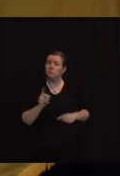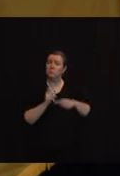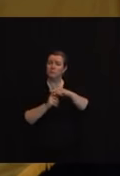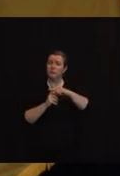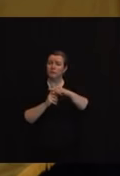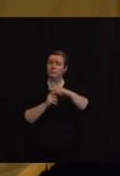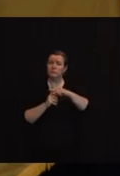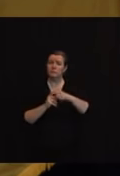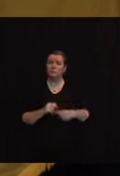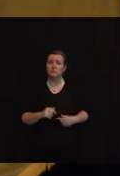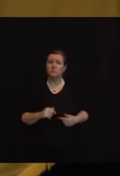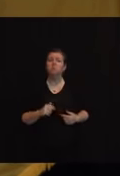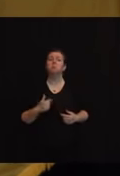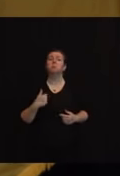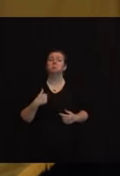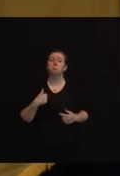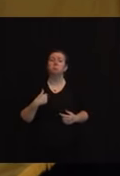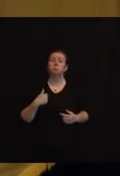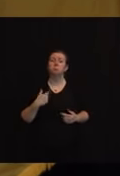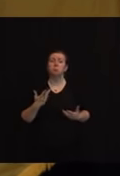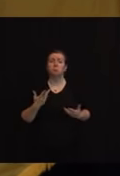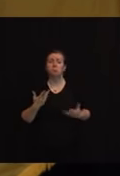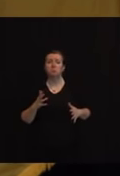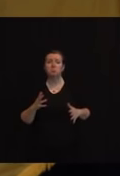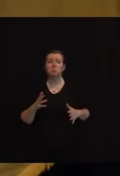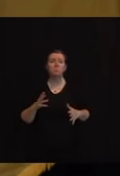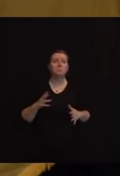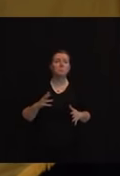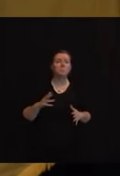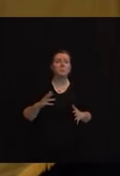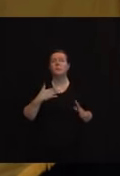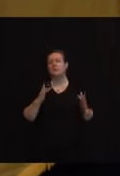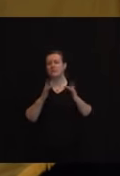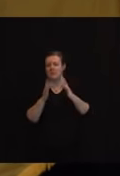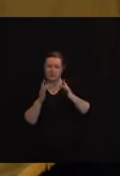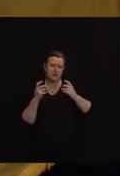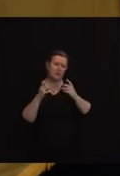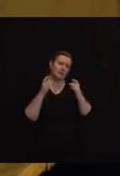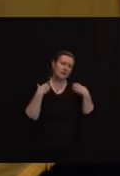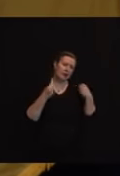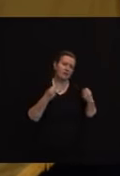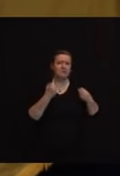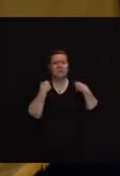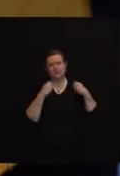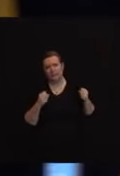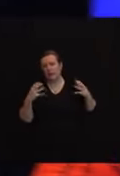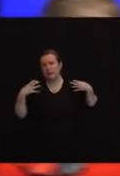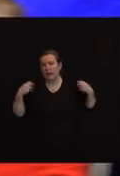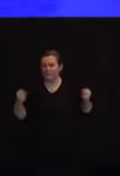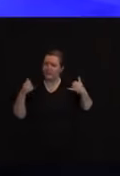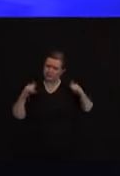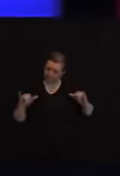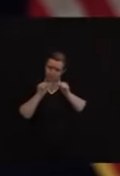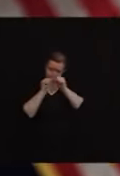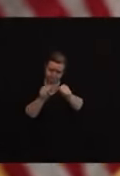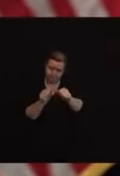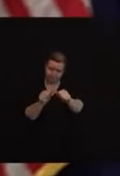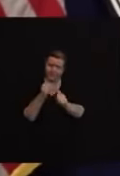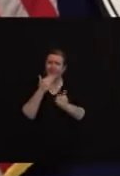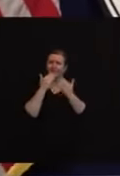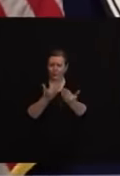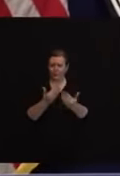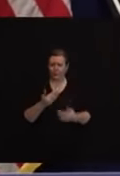concludes my daily report, and as always, stay connected, stay safe, and stay healthy. Thank you. Judy, thank you,